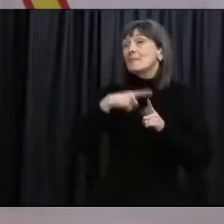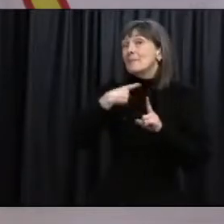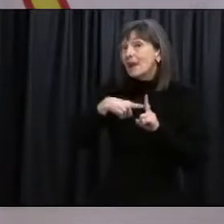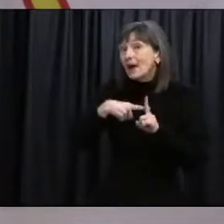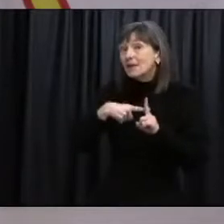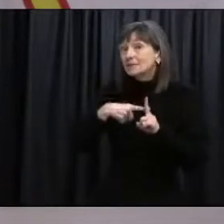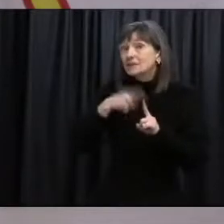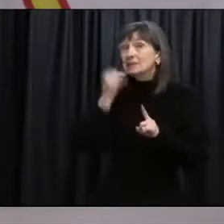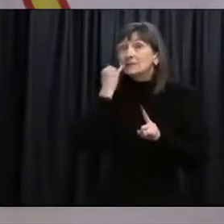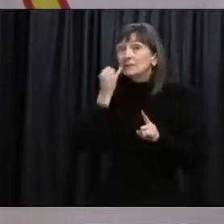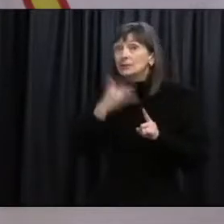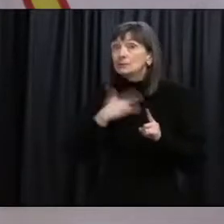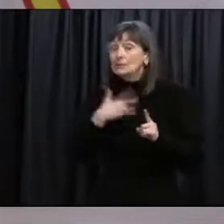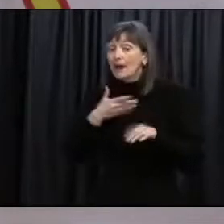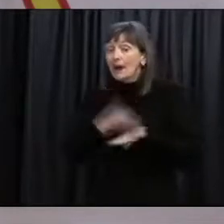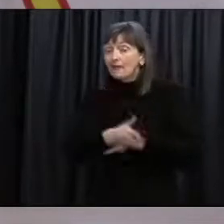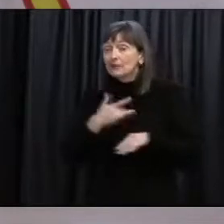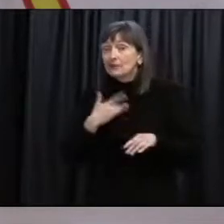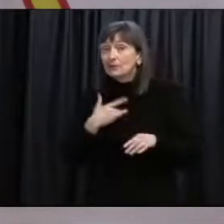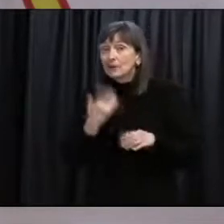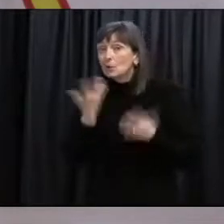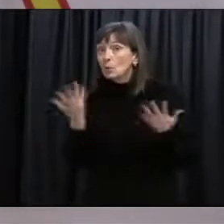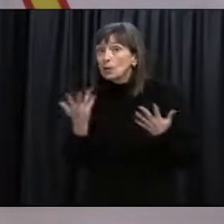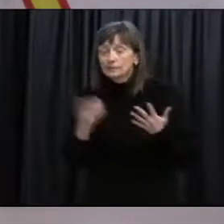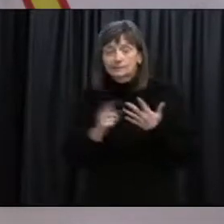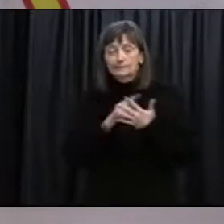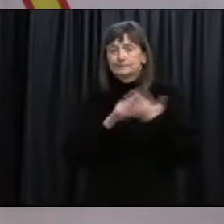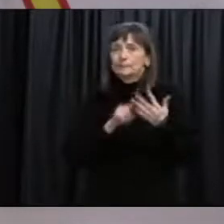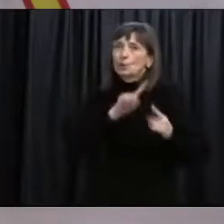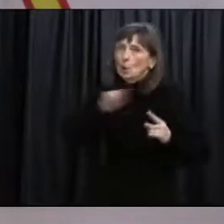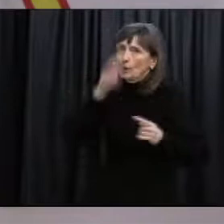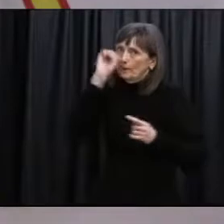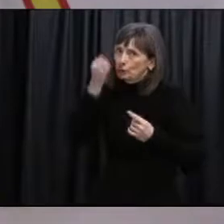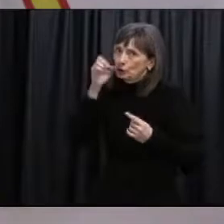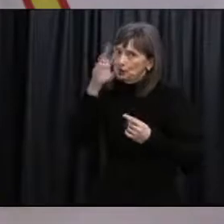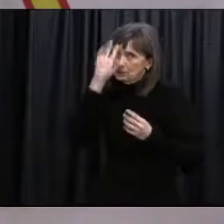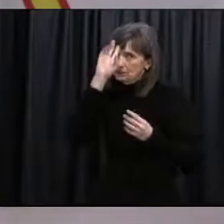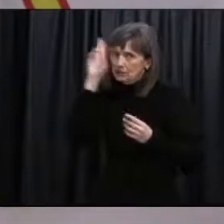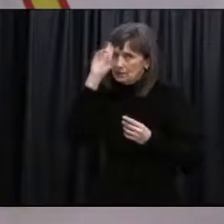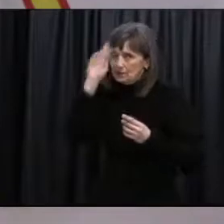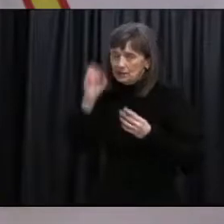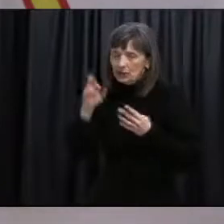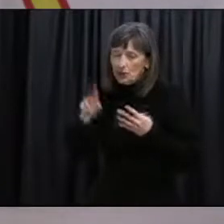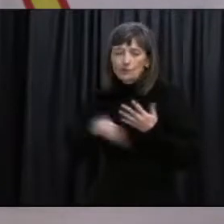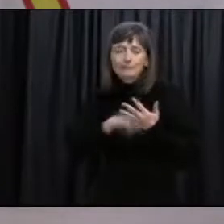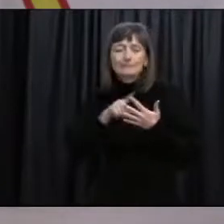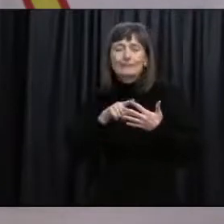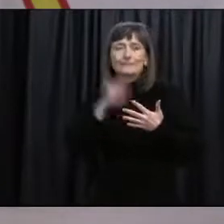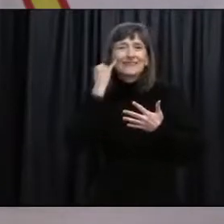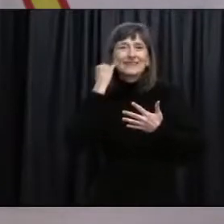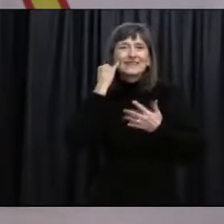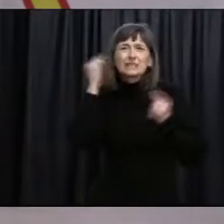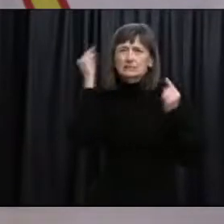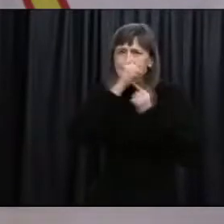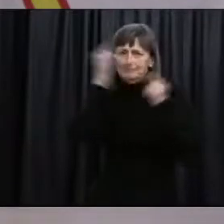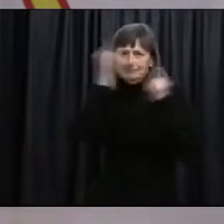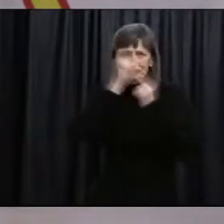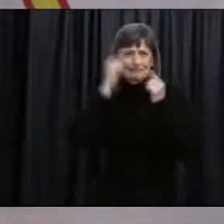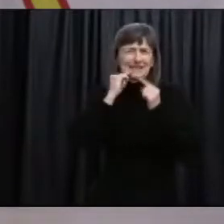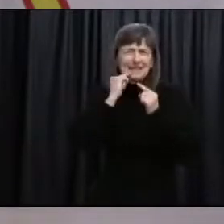experiencing any of the following symptoms should present to the emergency department. And these include persistent and severe